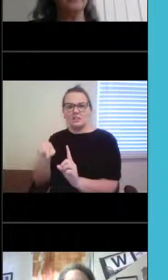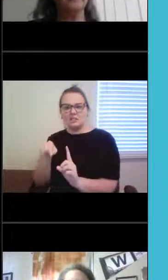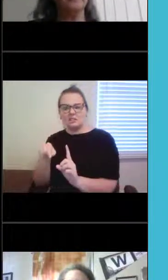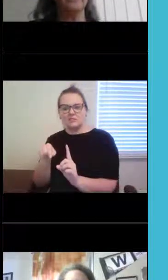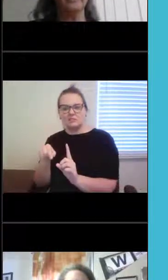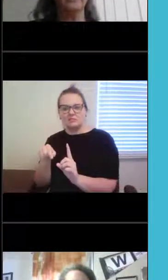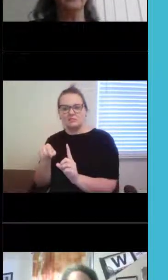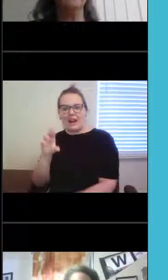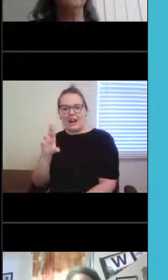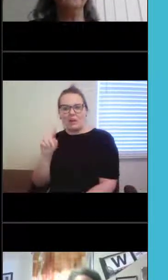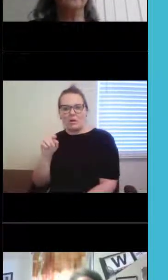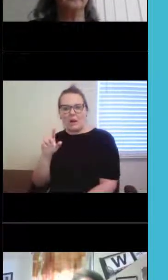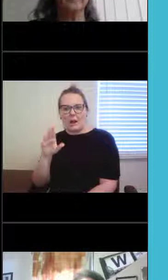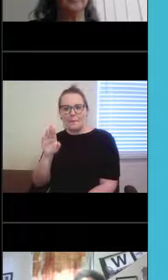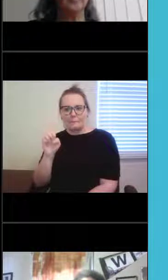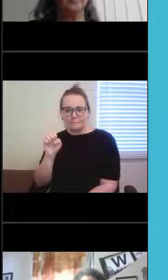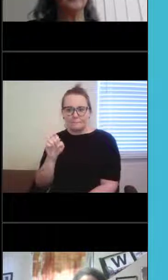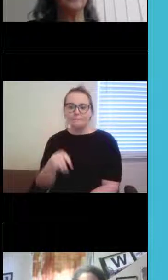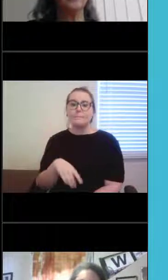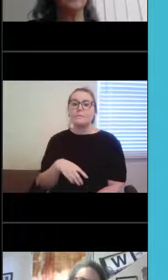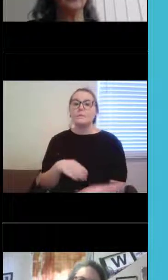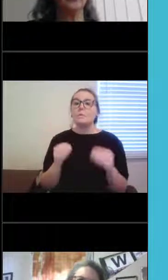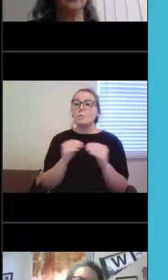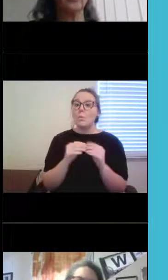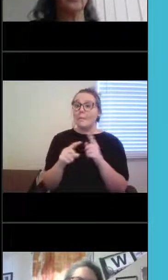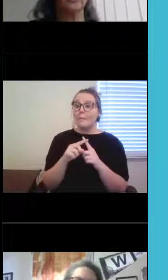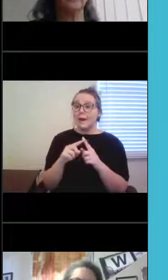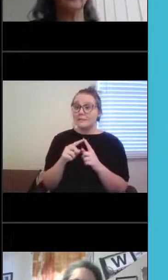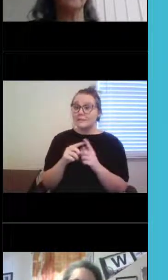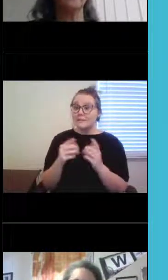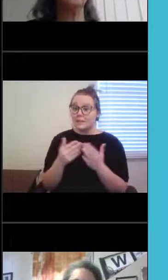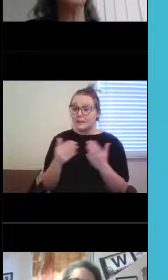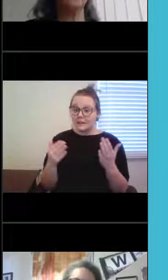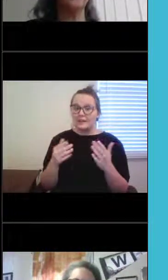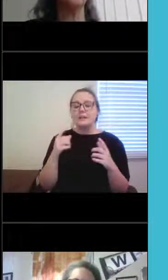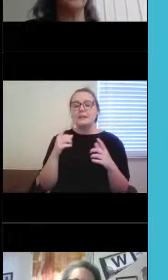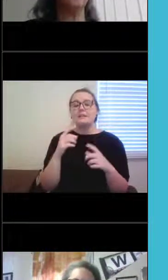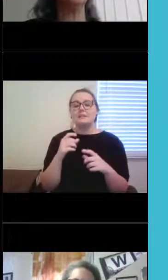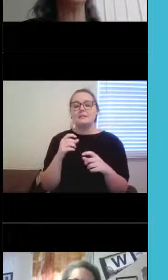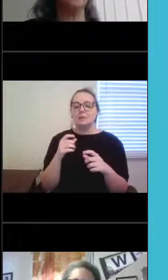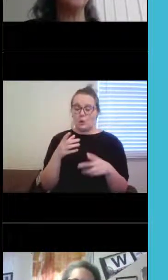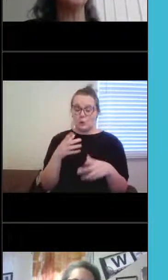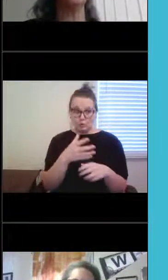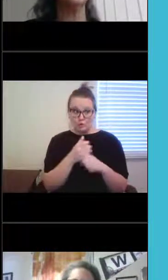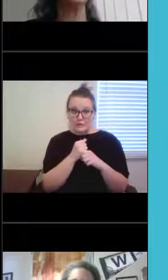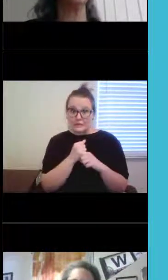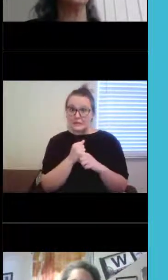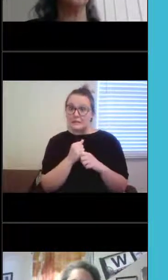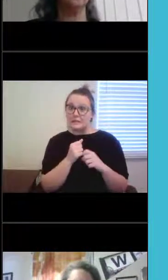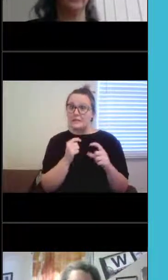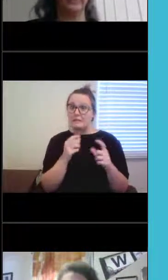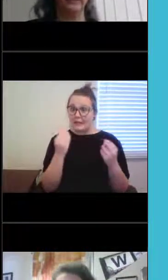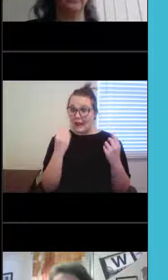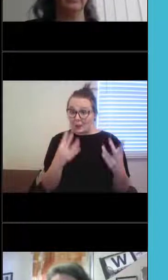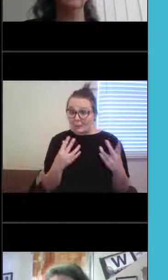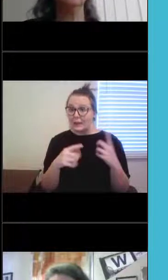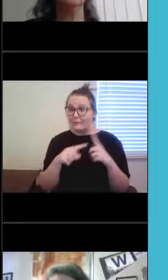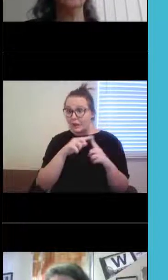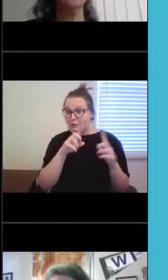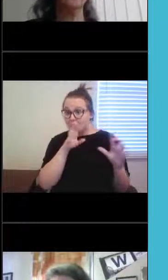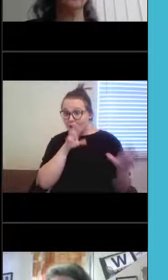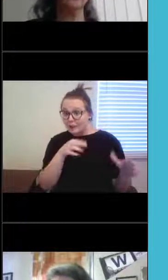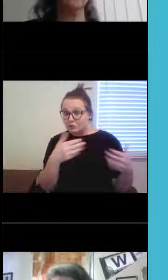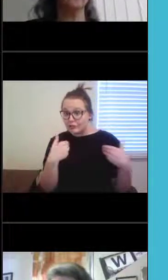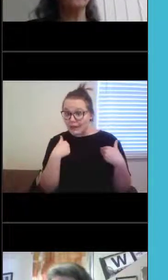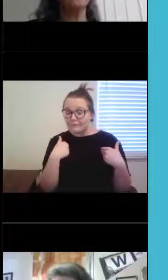the positive side, statistical associations of did you receive and how many positive reactions did you get